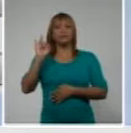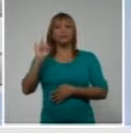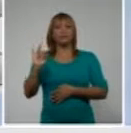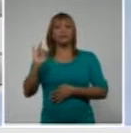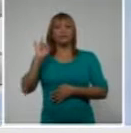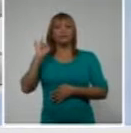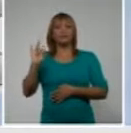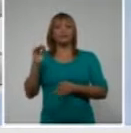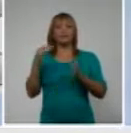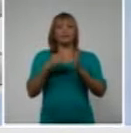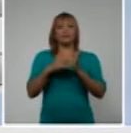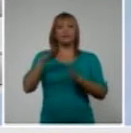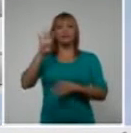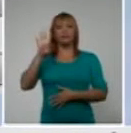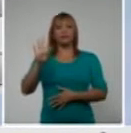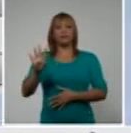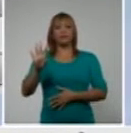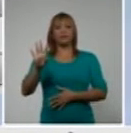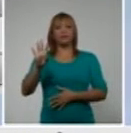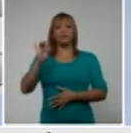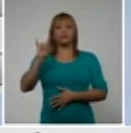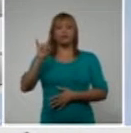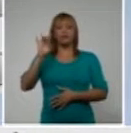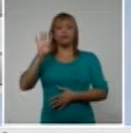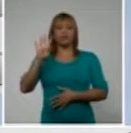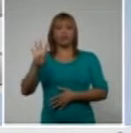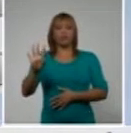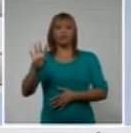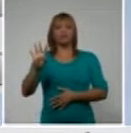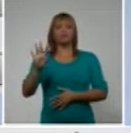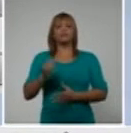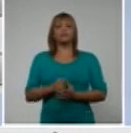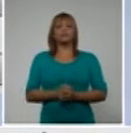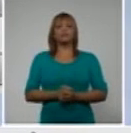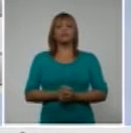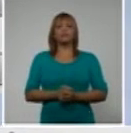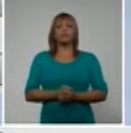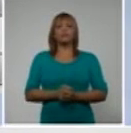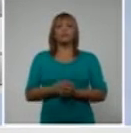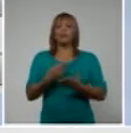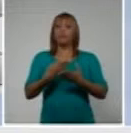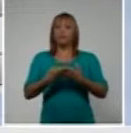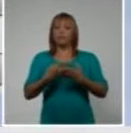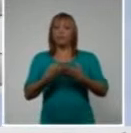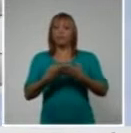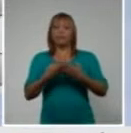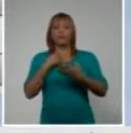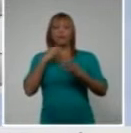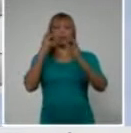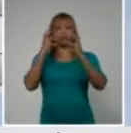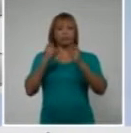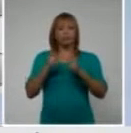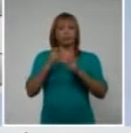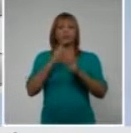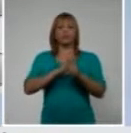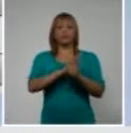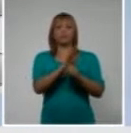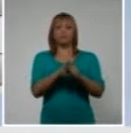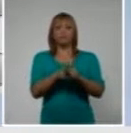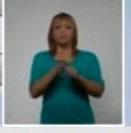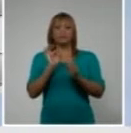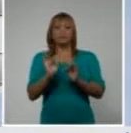diagnosed with COVID-19. Every Cuban province managed to process samples depending on its epidemiological